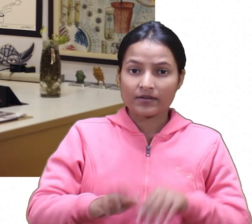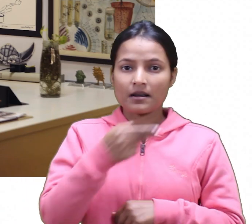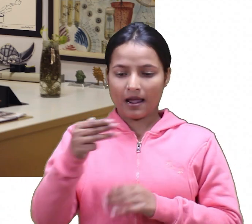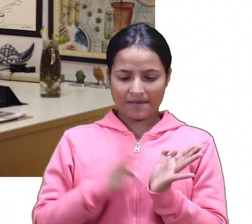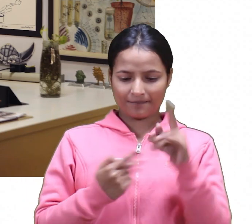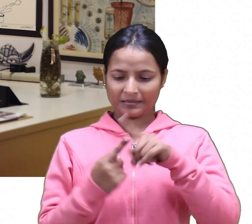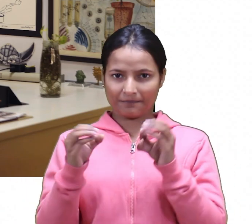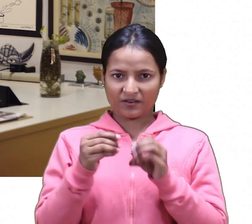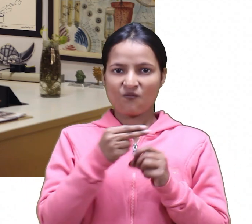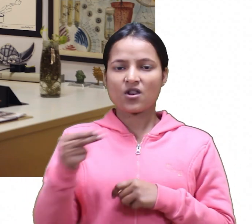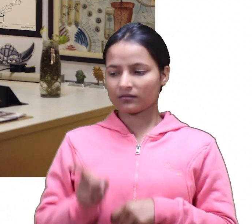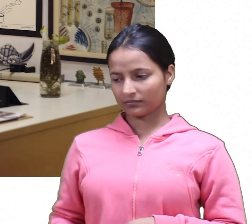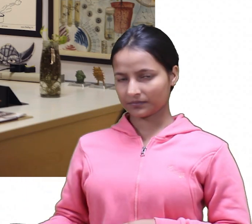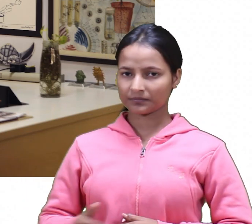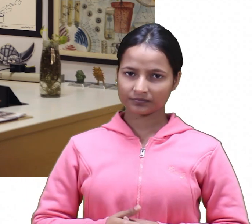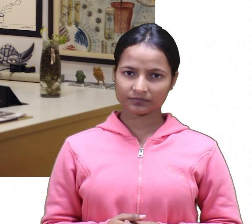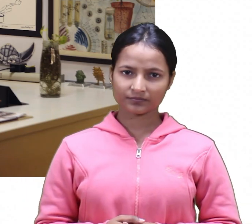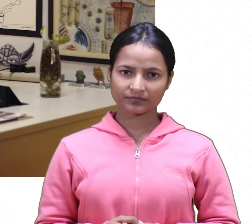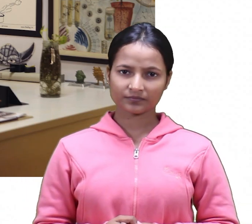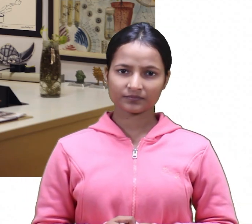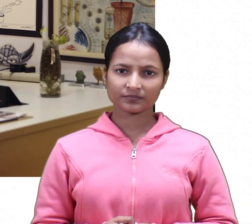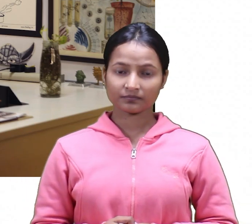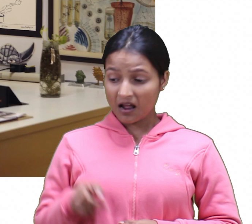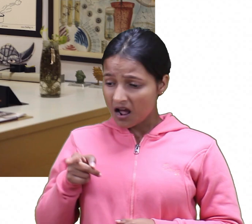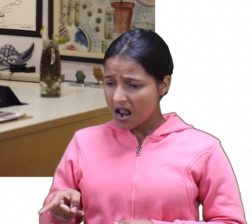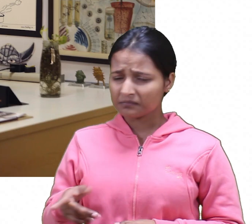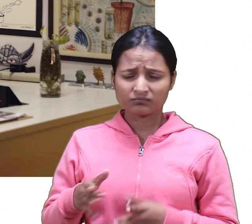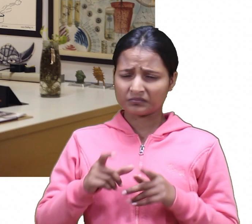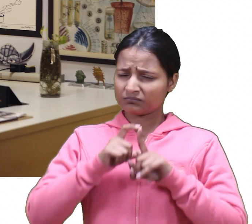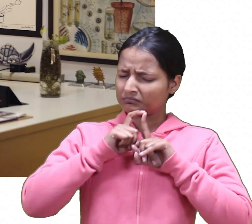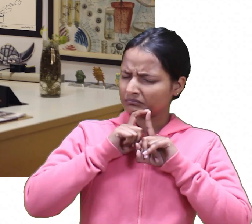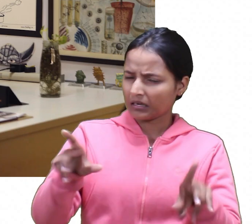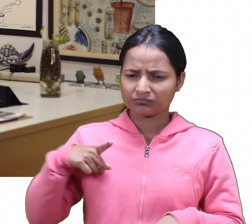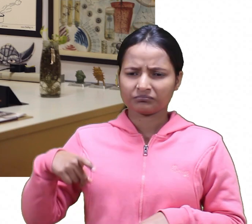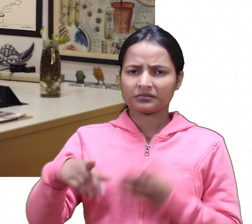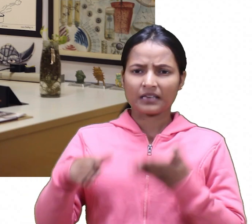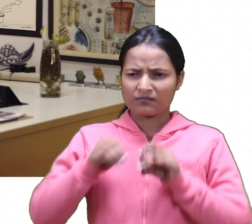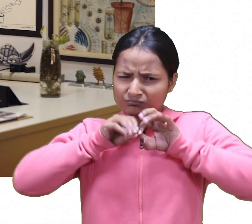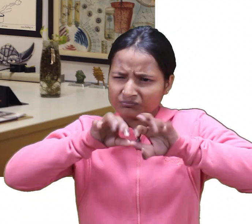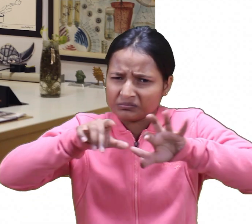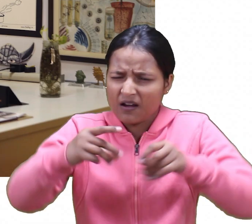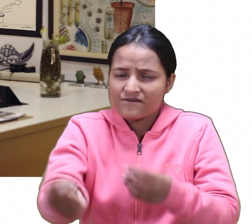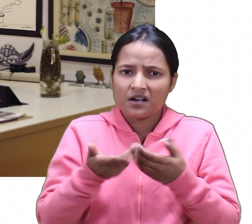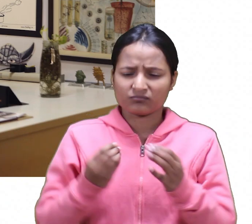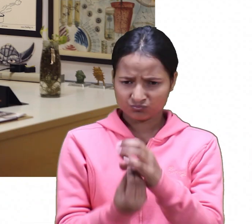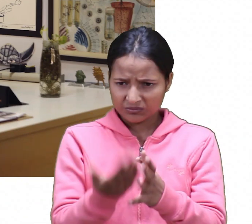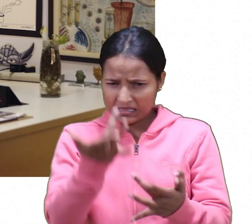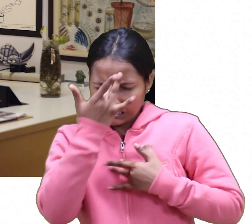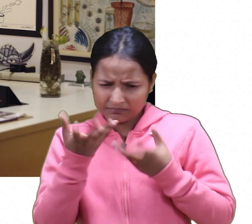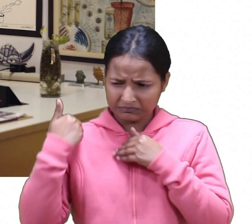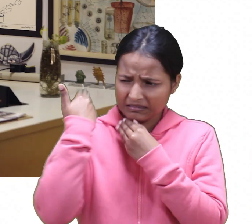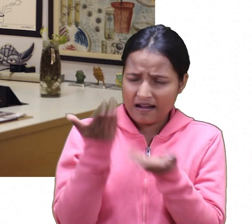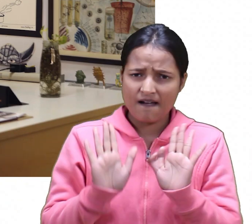deadly pathogens known to man since the advent of civilization. And it is estimated that this pathogen has led to the